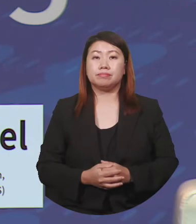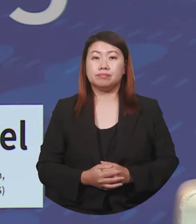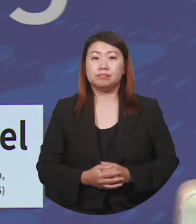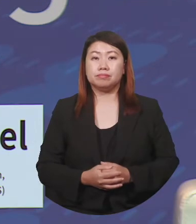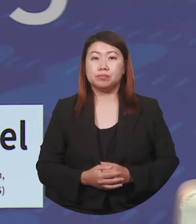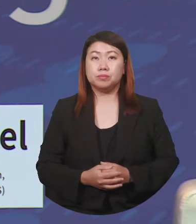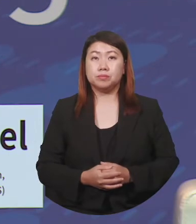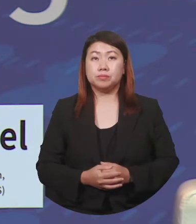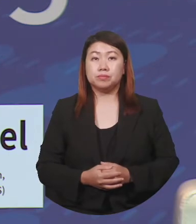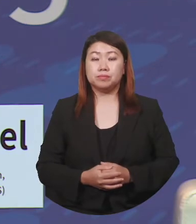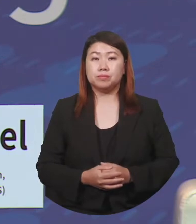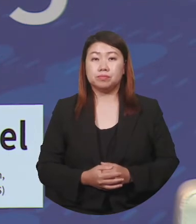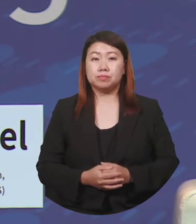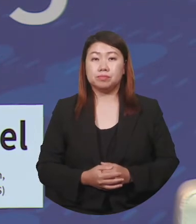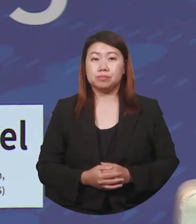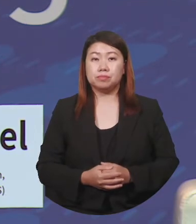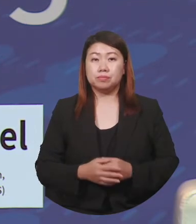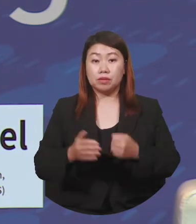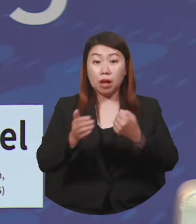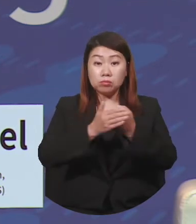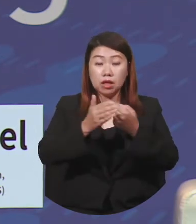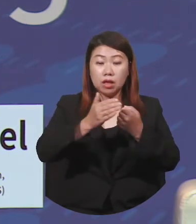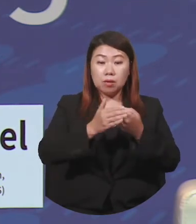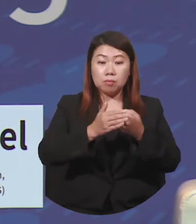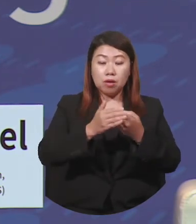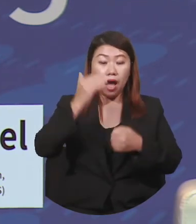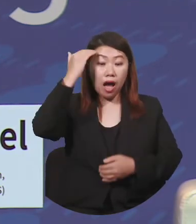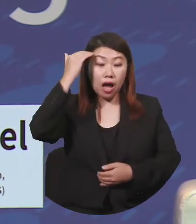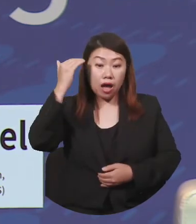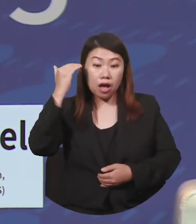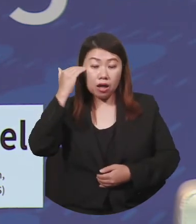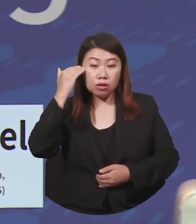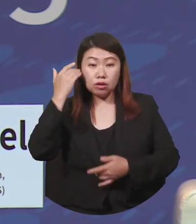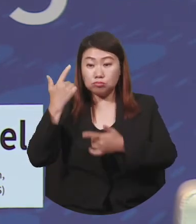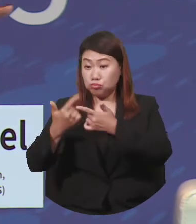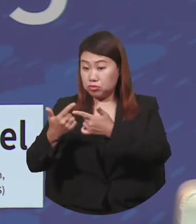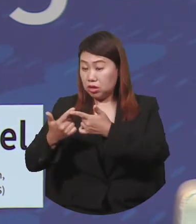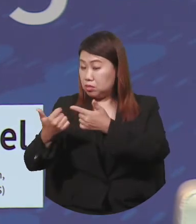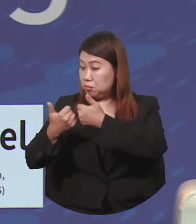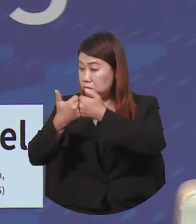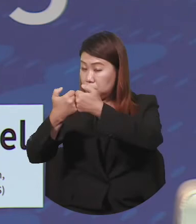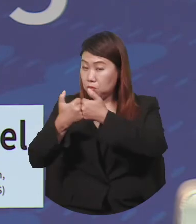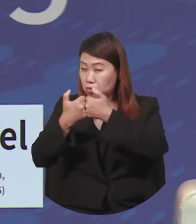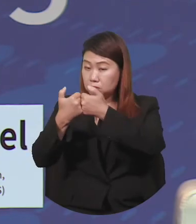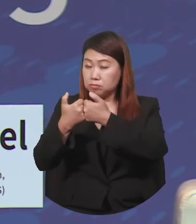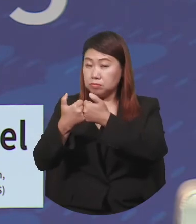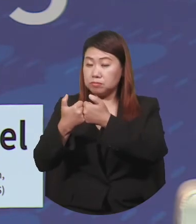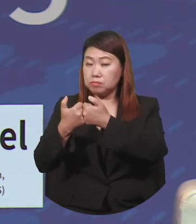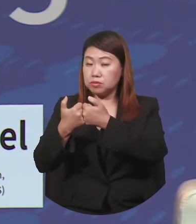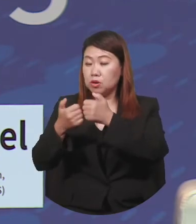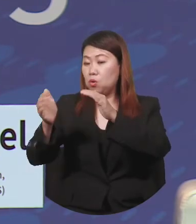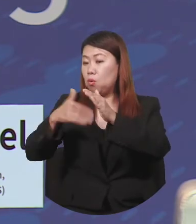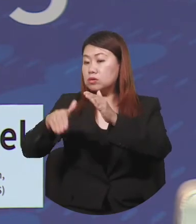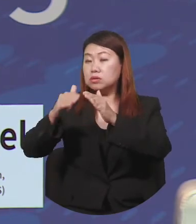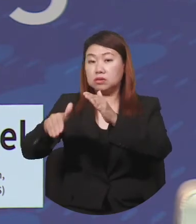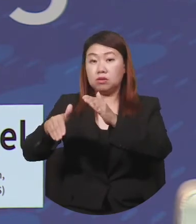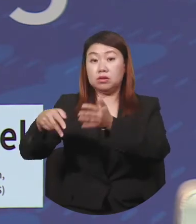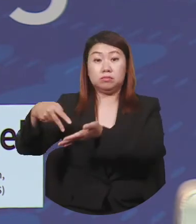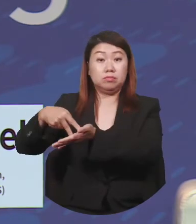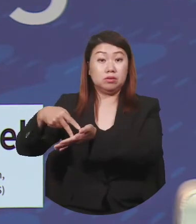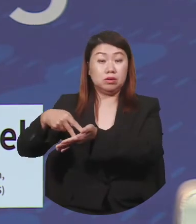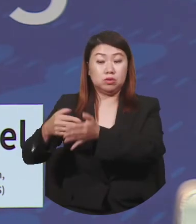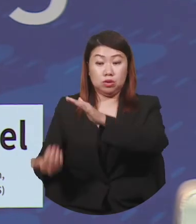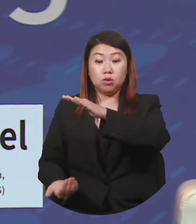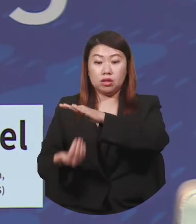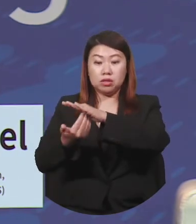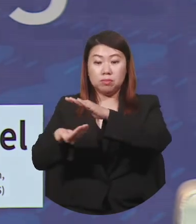Forum context, actors on a formal level, but also on an informal level to have this kind of debate. Thank you.